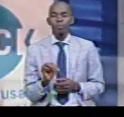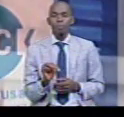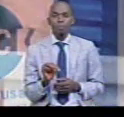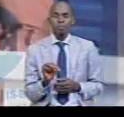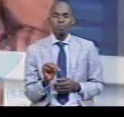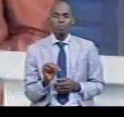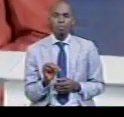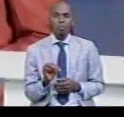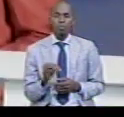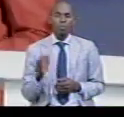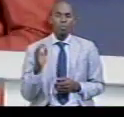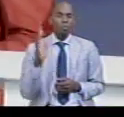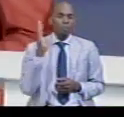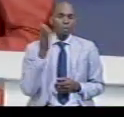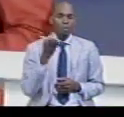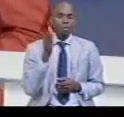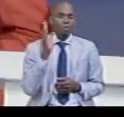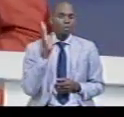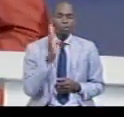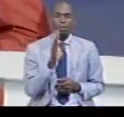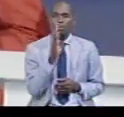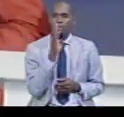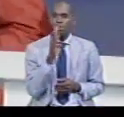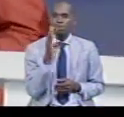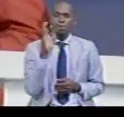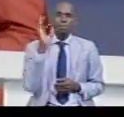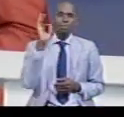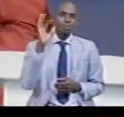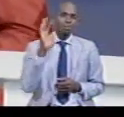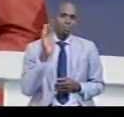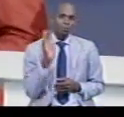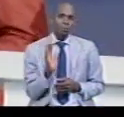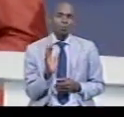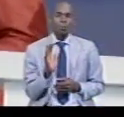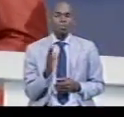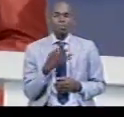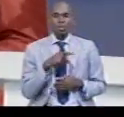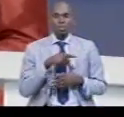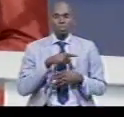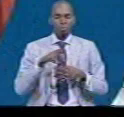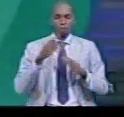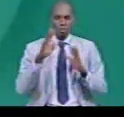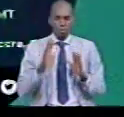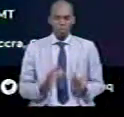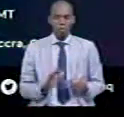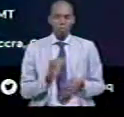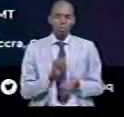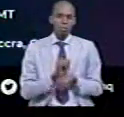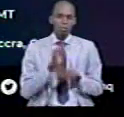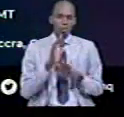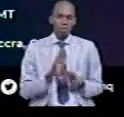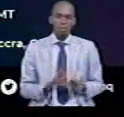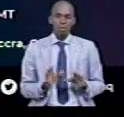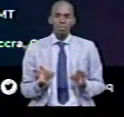to be ministers, church workers, and professionals conference.